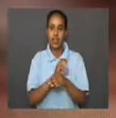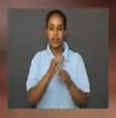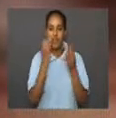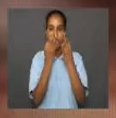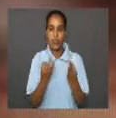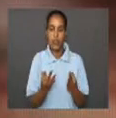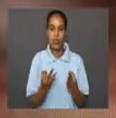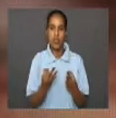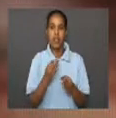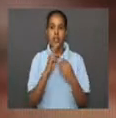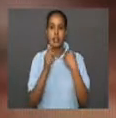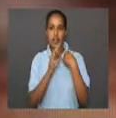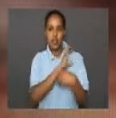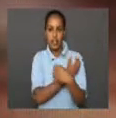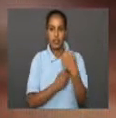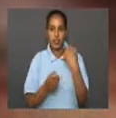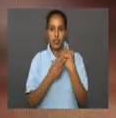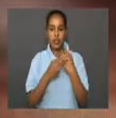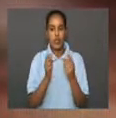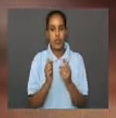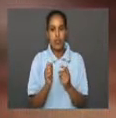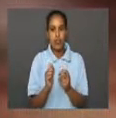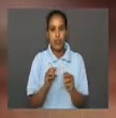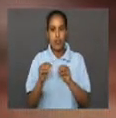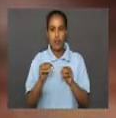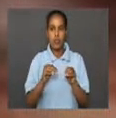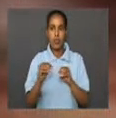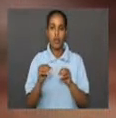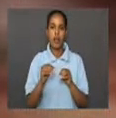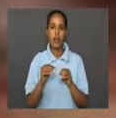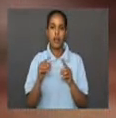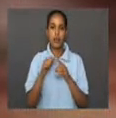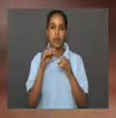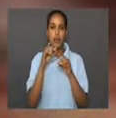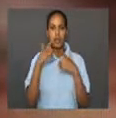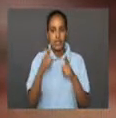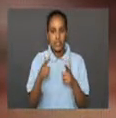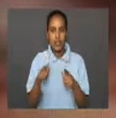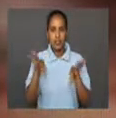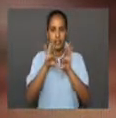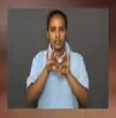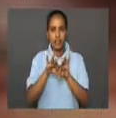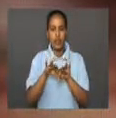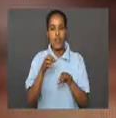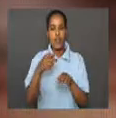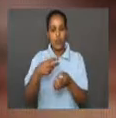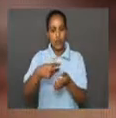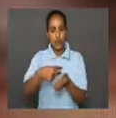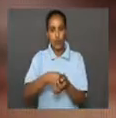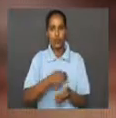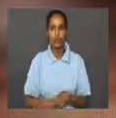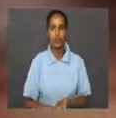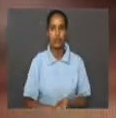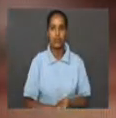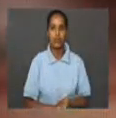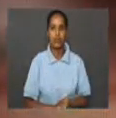forms an energy reserve that can be quickly mobilized to meet a sudden need for glucose.